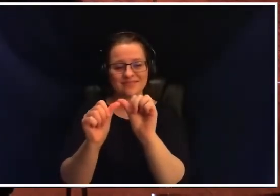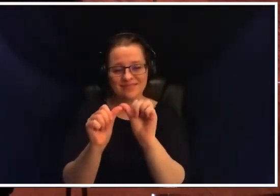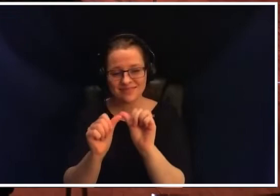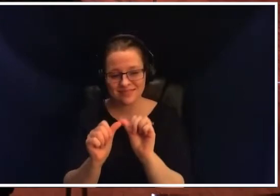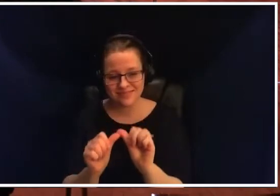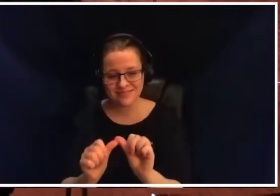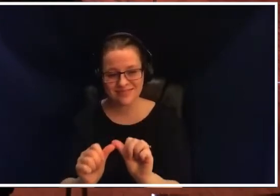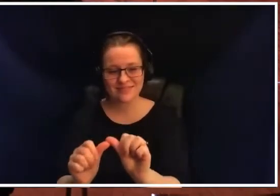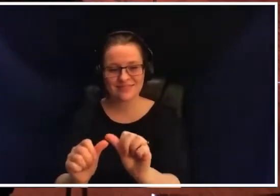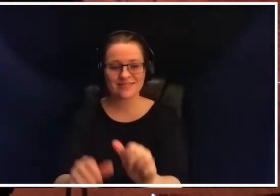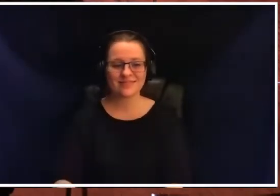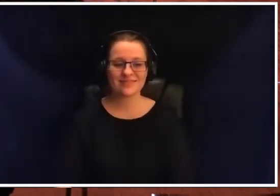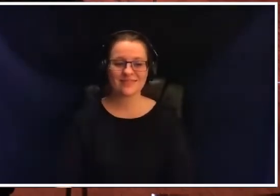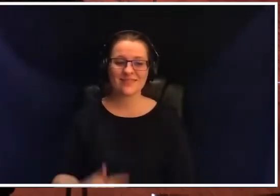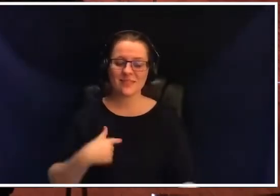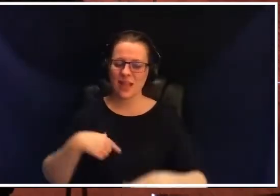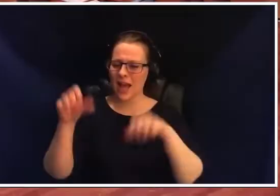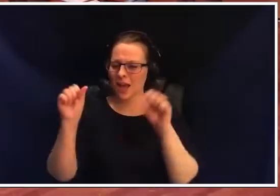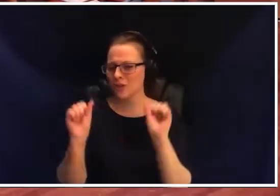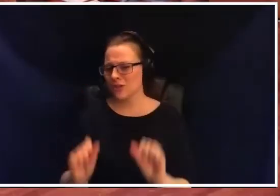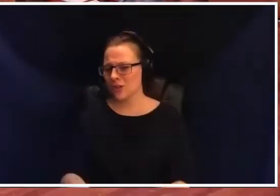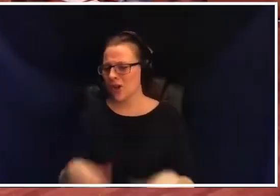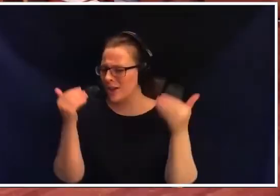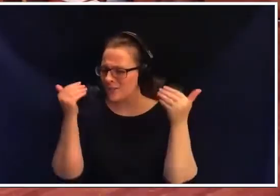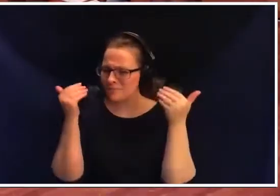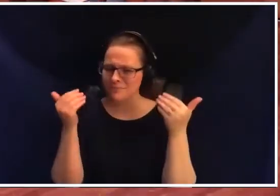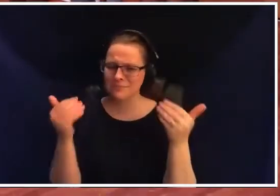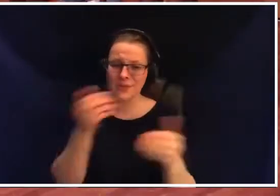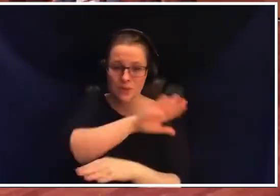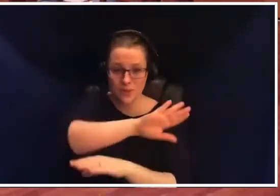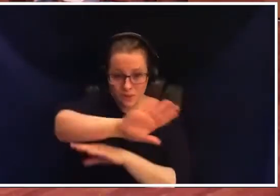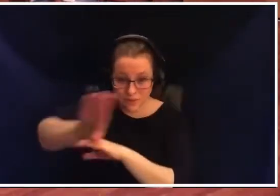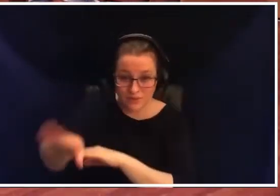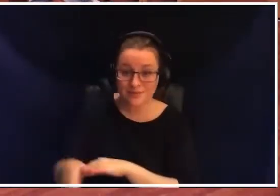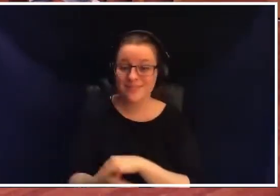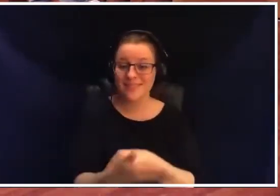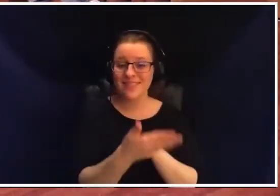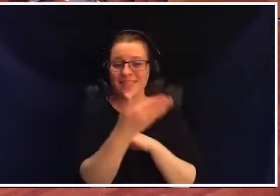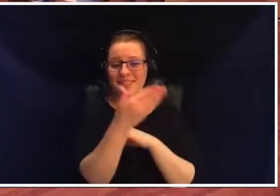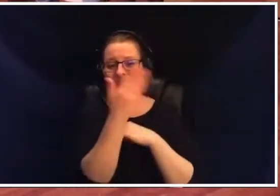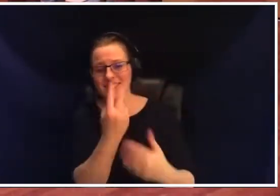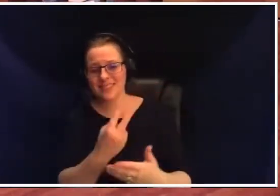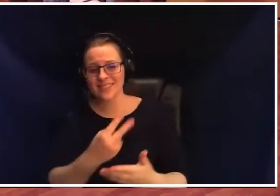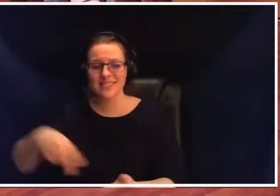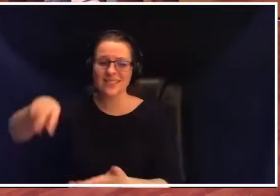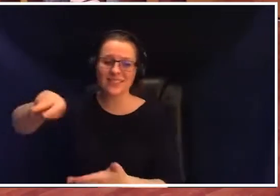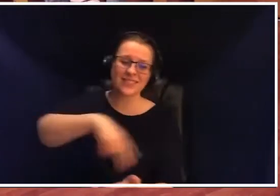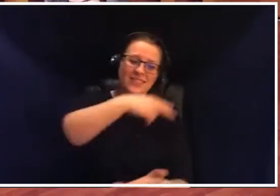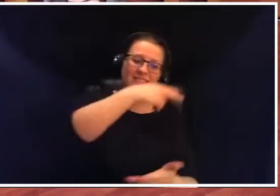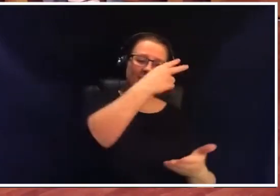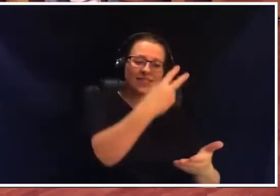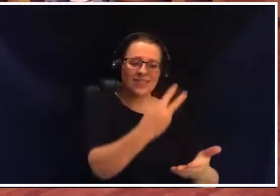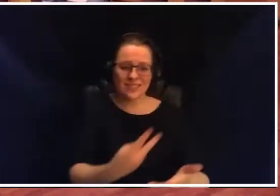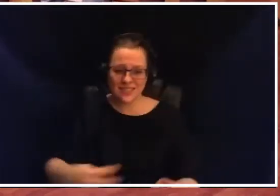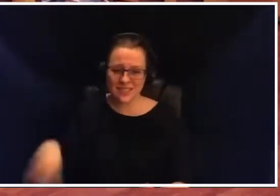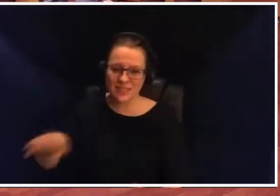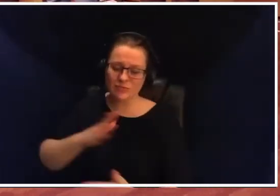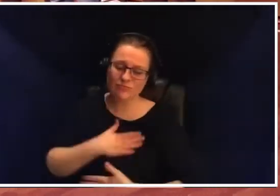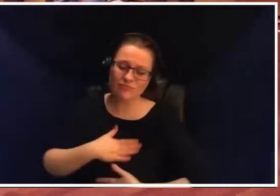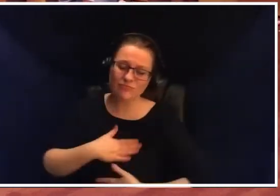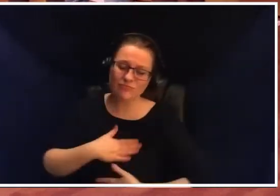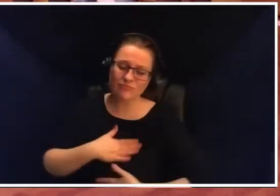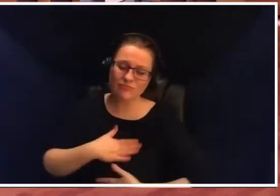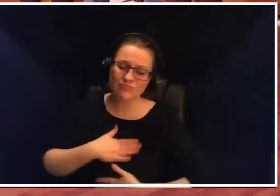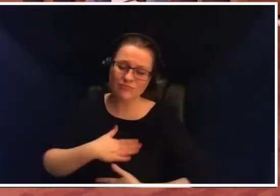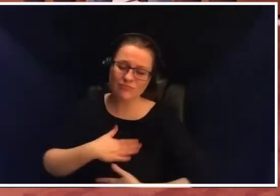night. I could have danced all night. I could have danced all night. And